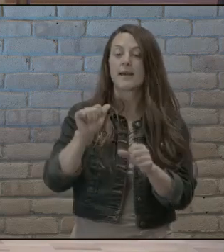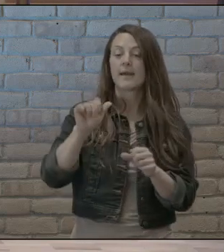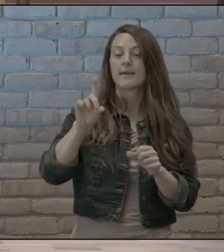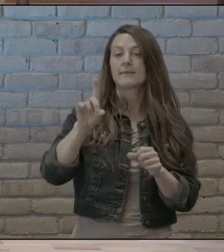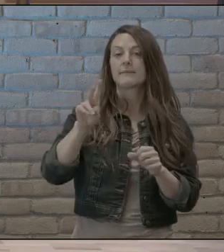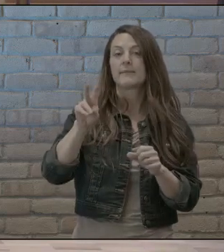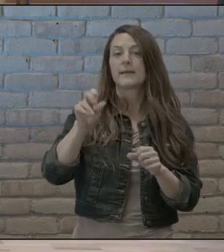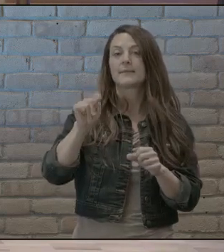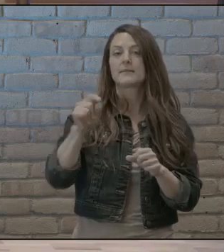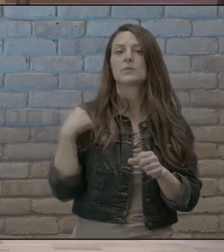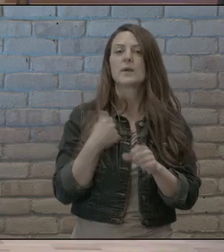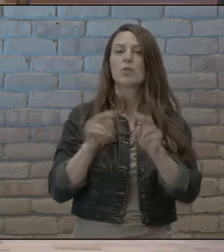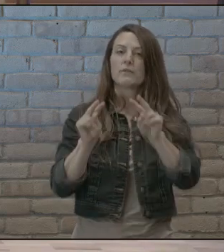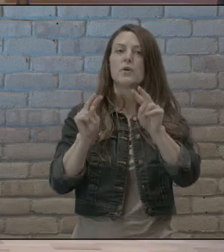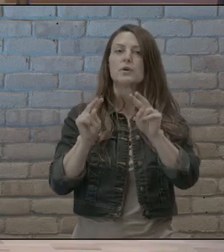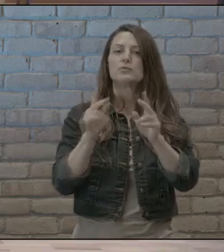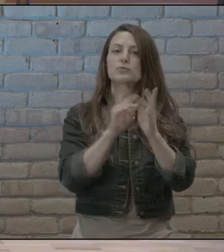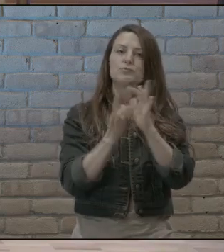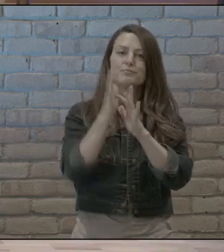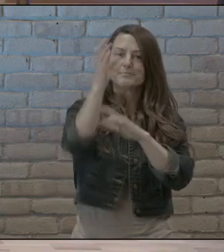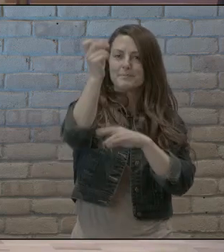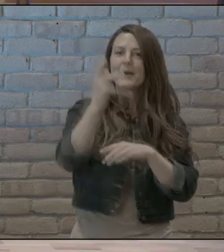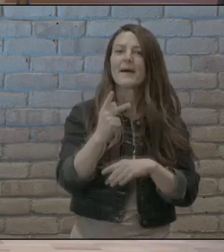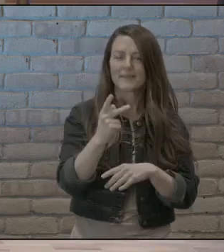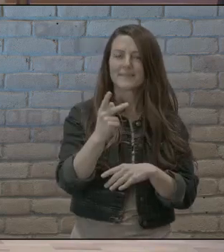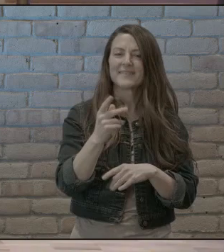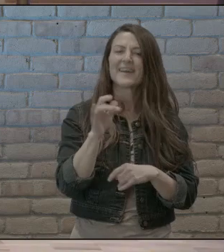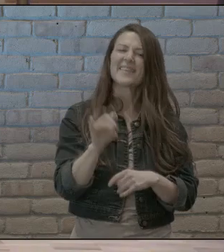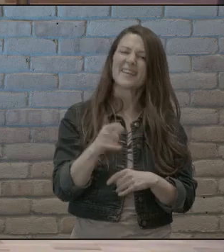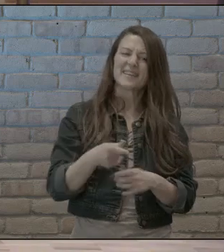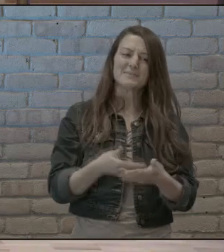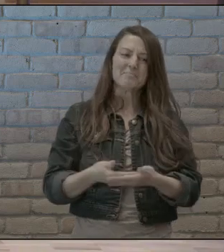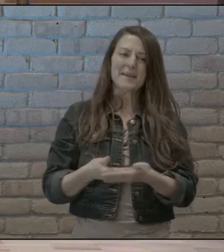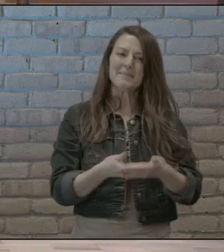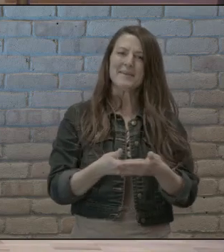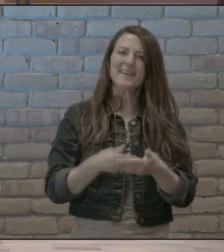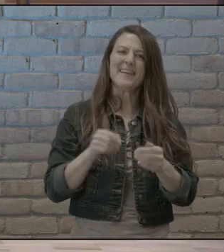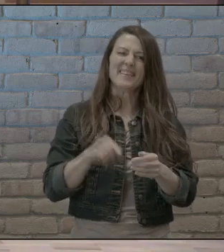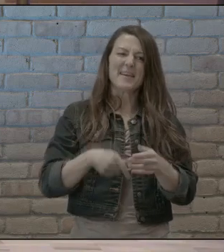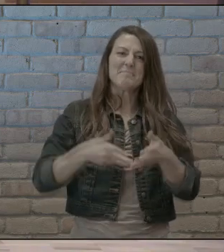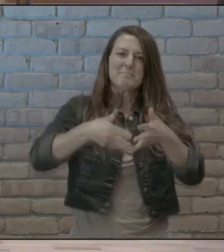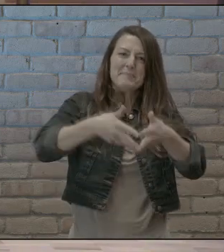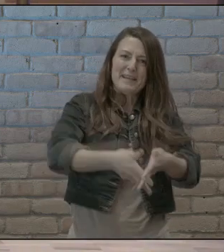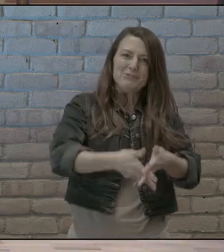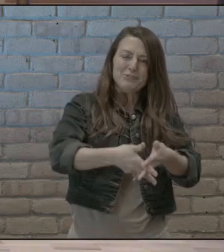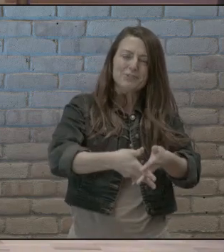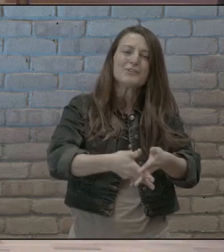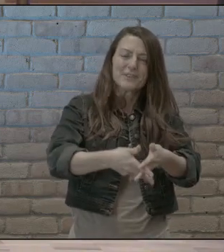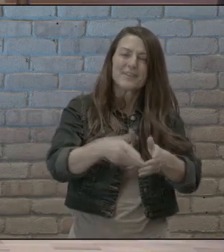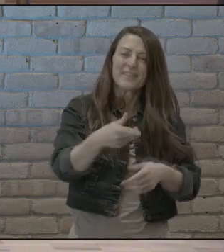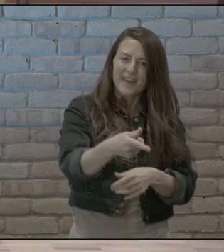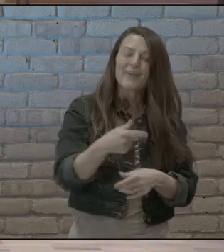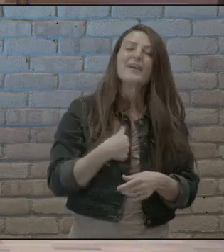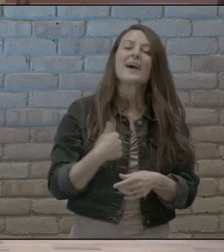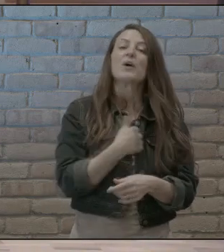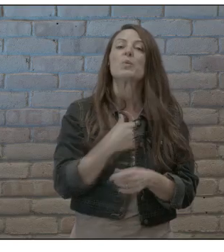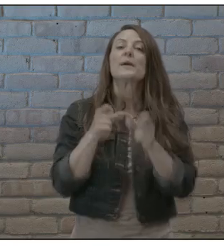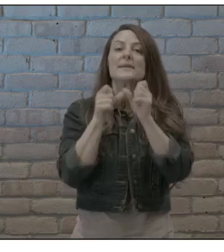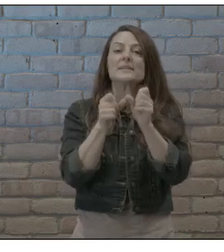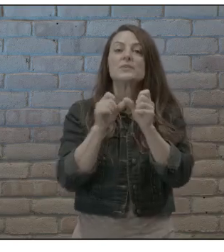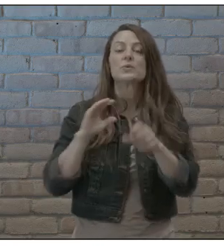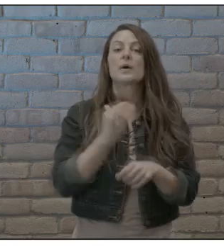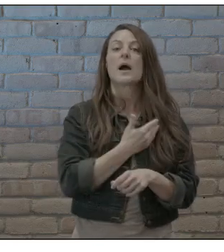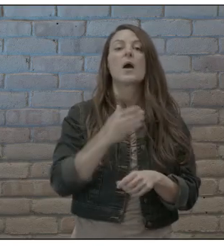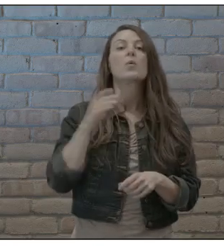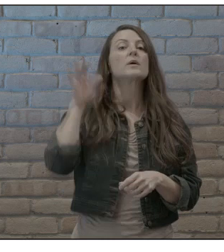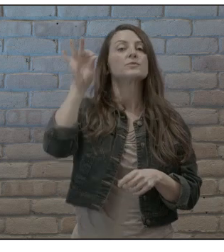as we look forward to the coming of Christ as a baby in the manger in Bethlehem, and as we continue on with our sermon series